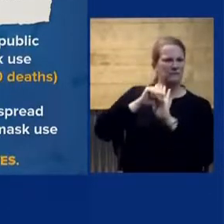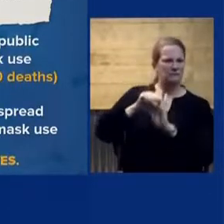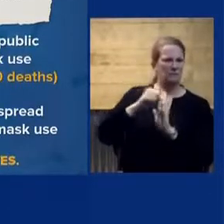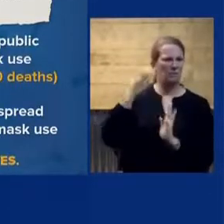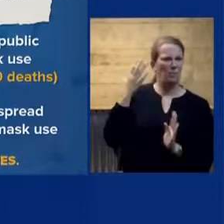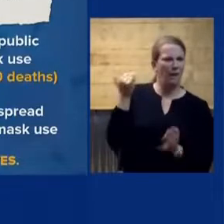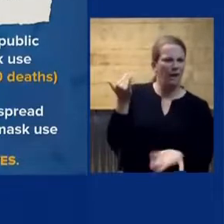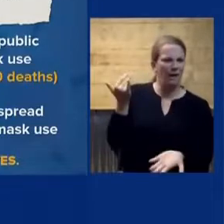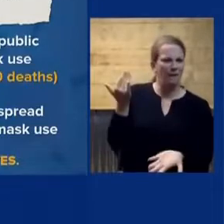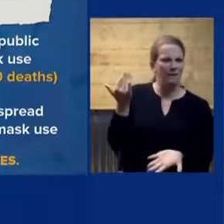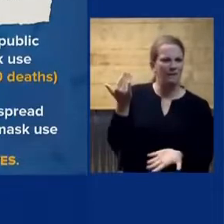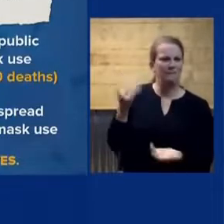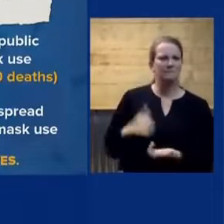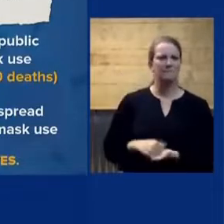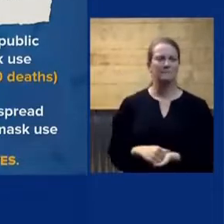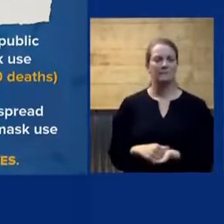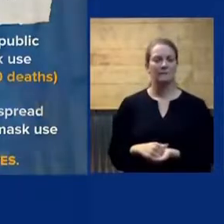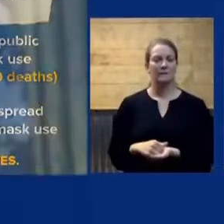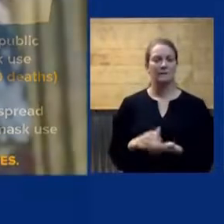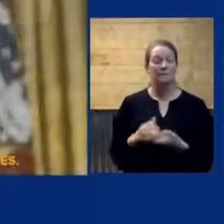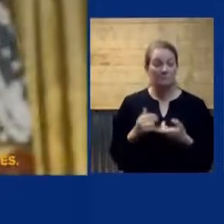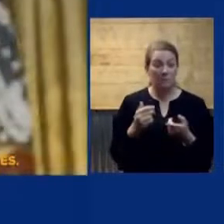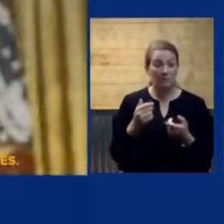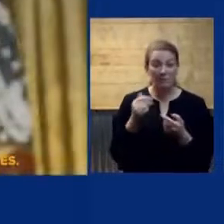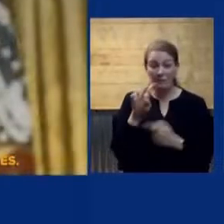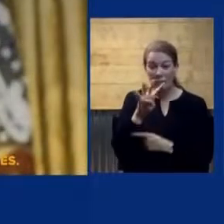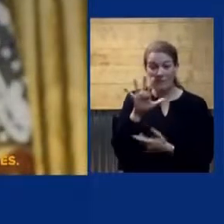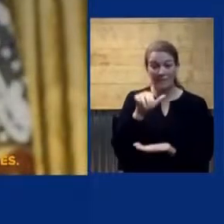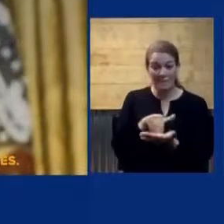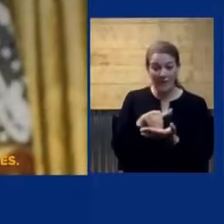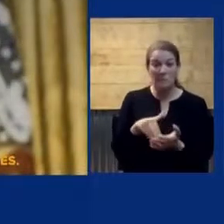So now you're going to let 45,000 more people die?